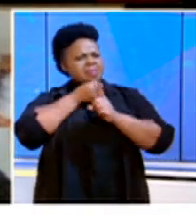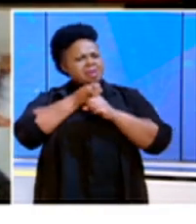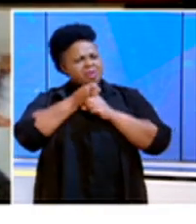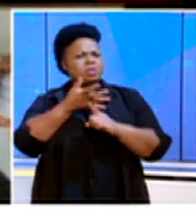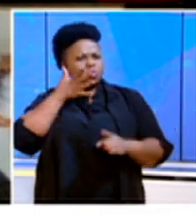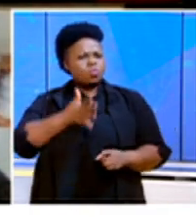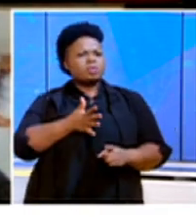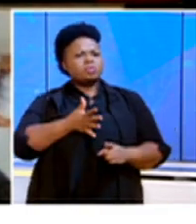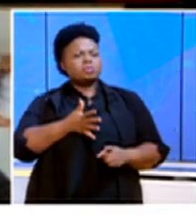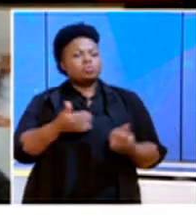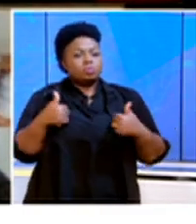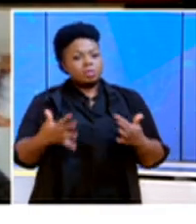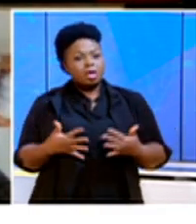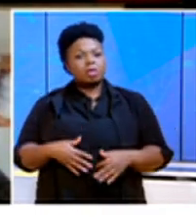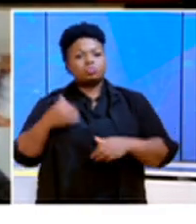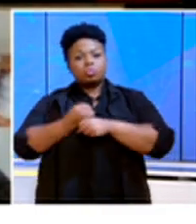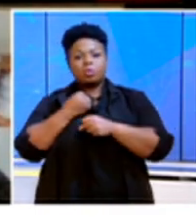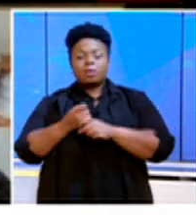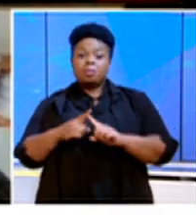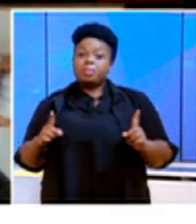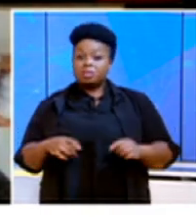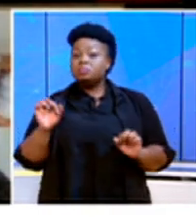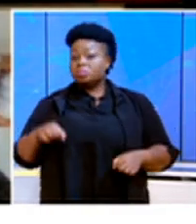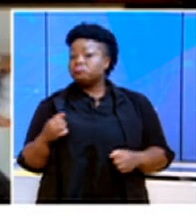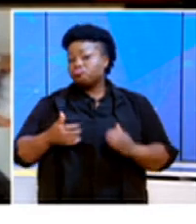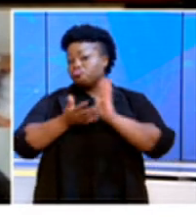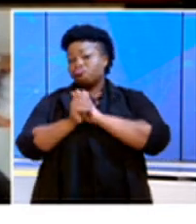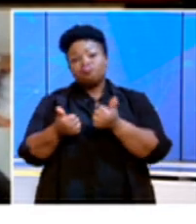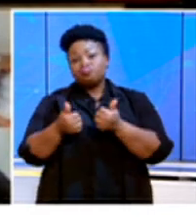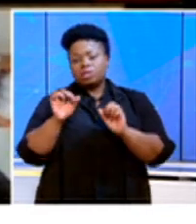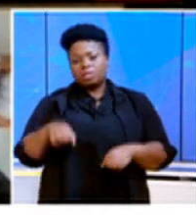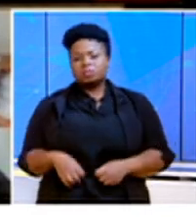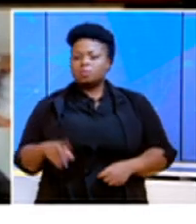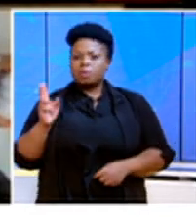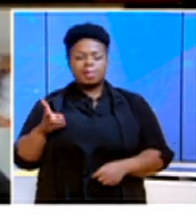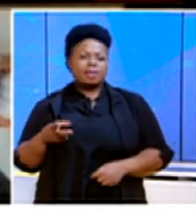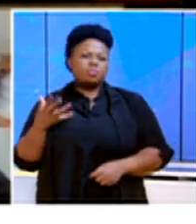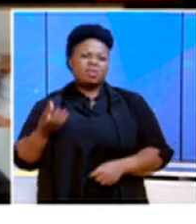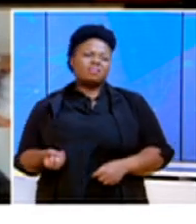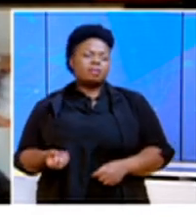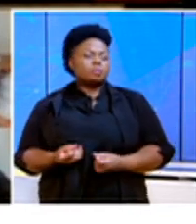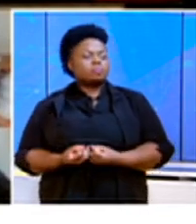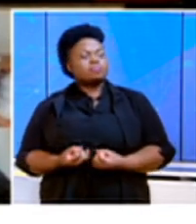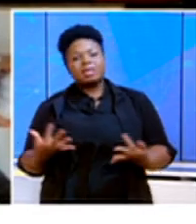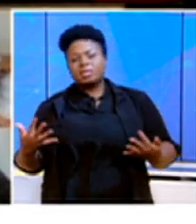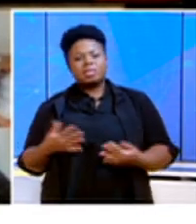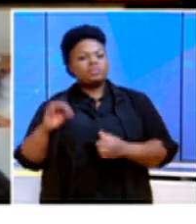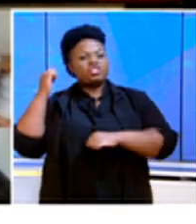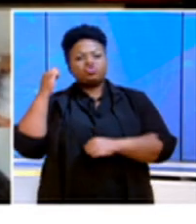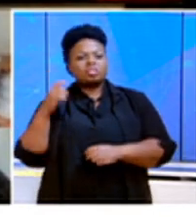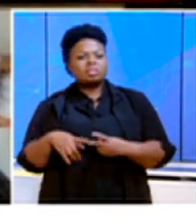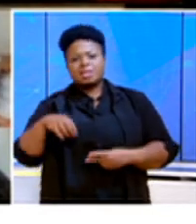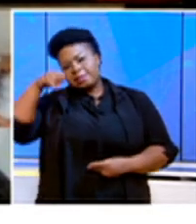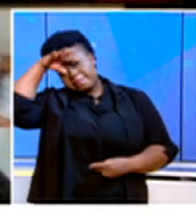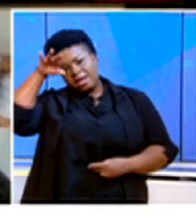get going and to do stuff, and they have quite significant capability. There are also quite large industries, like the